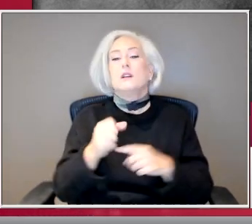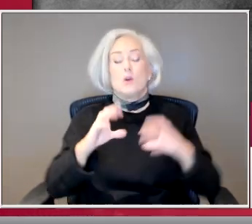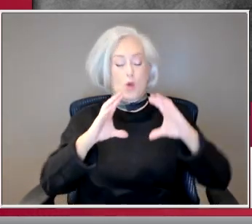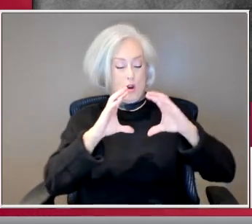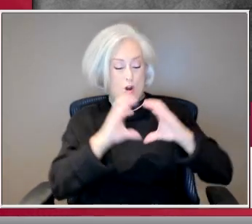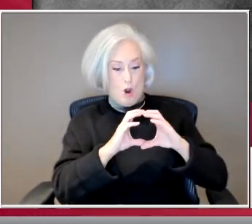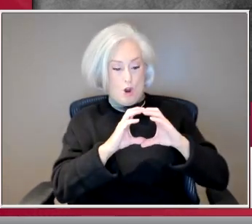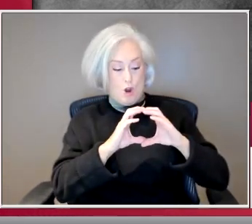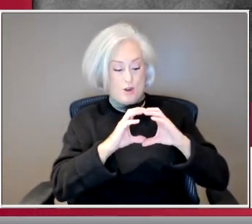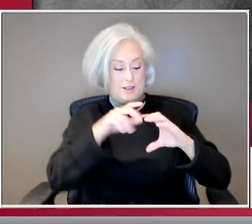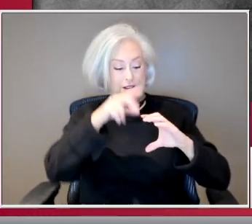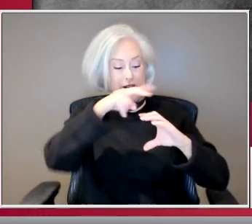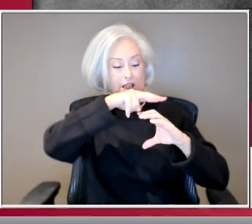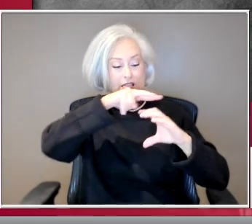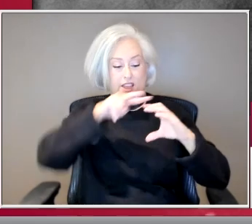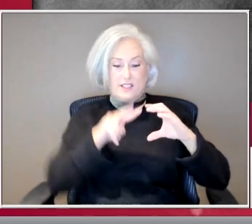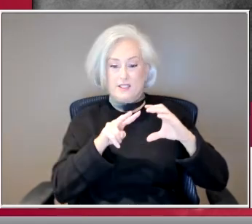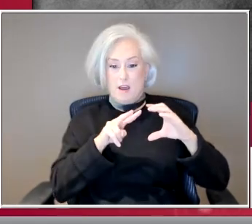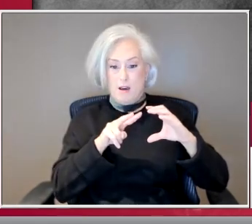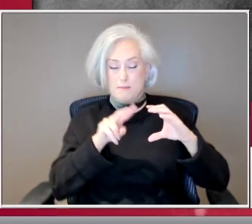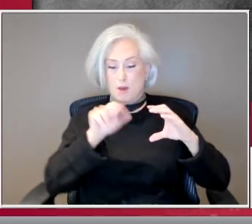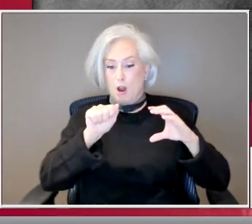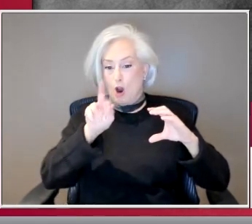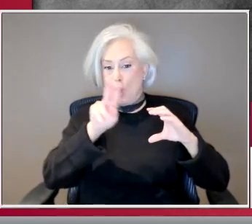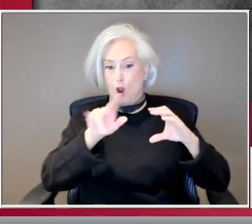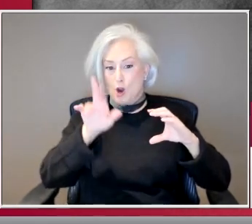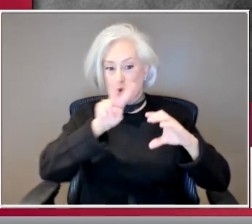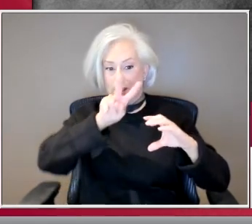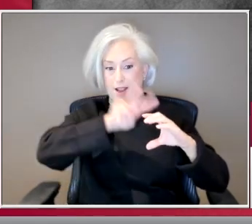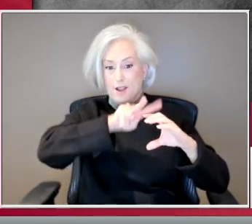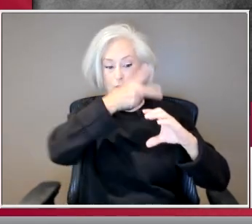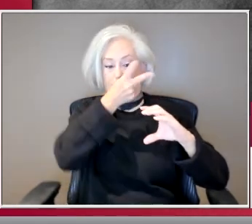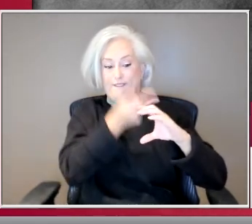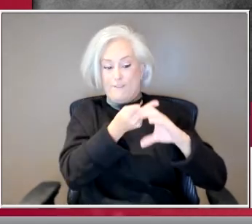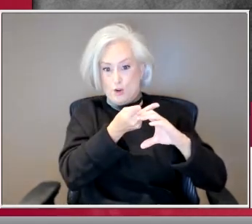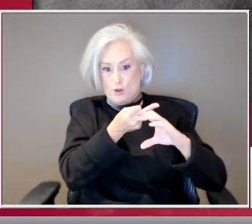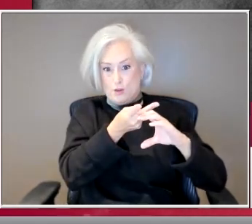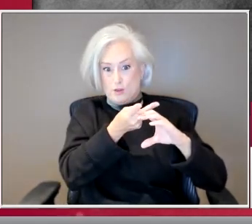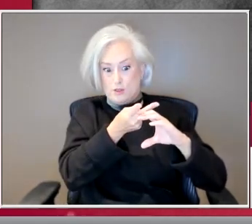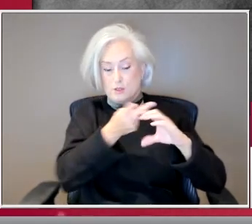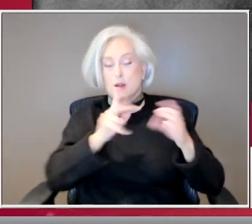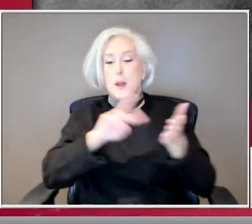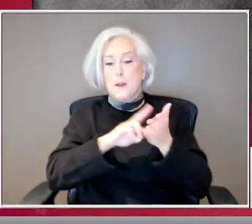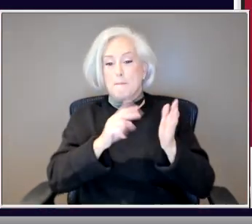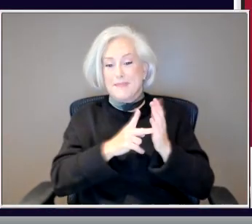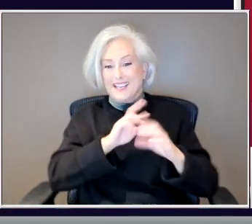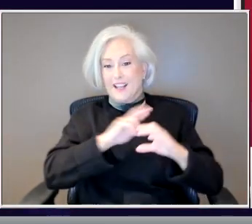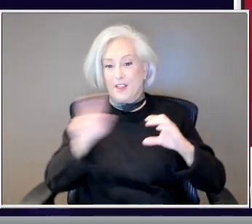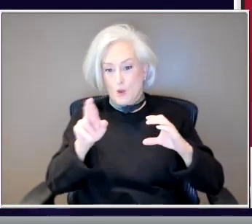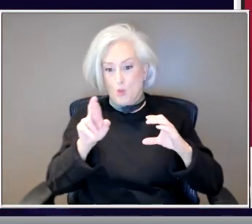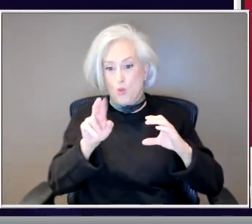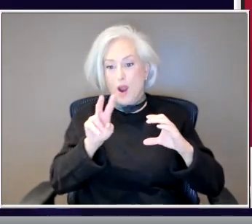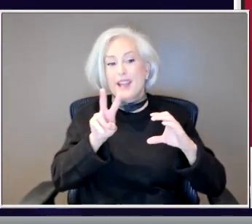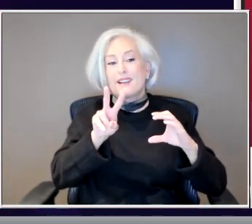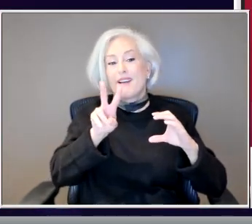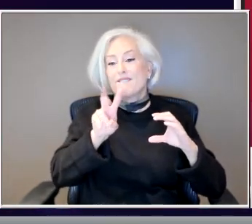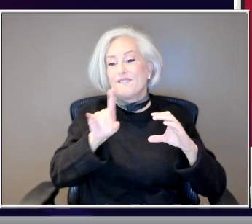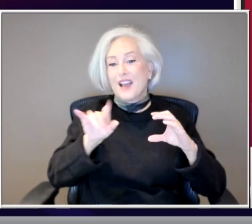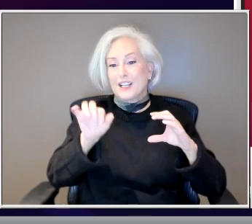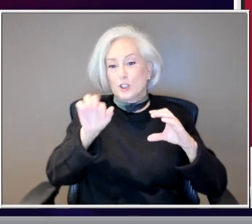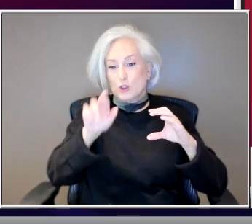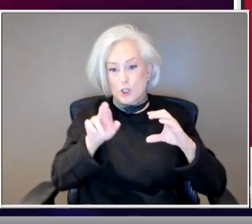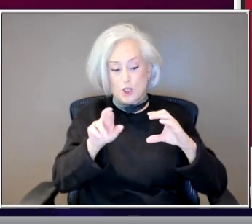are reversed. And so the right ventricle, which usually pumps to the lungs, instead is being tasked with pumping to the